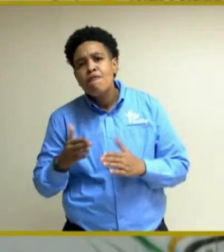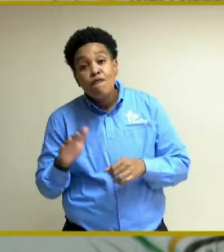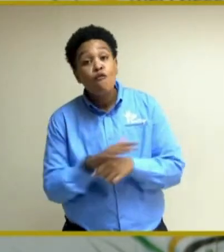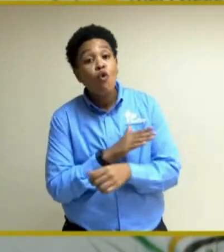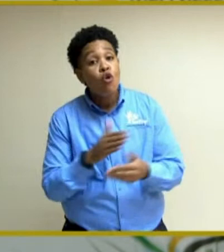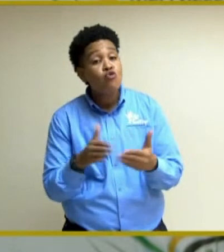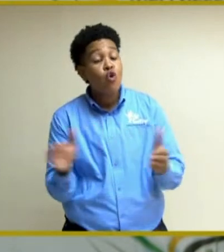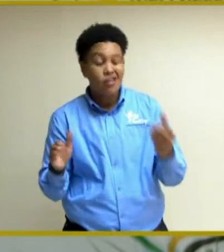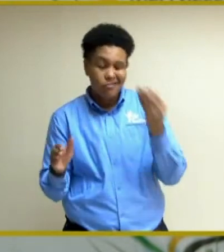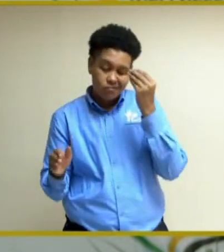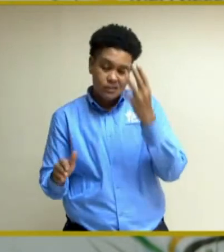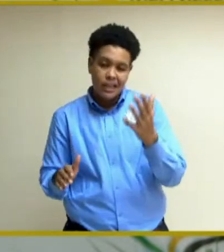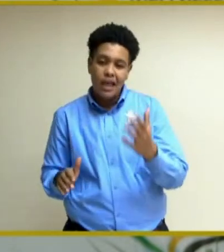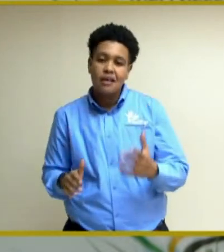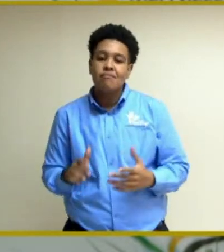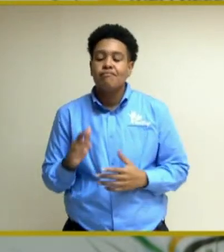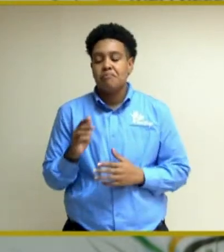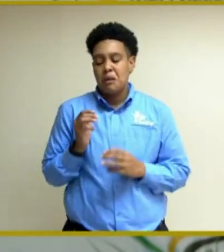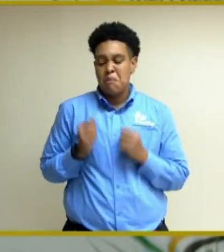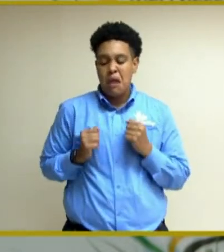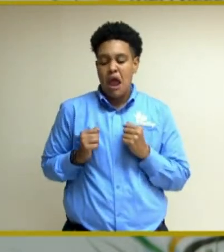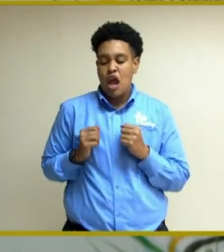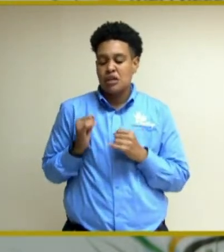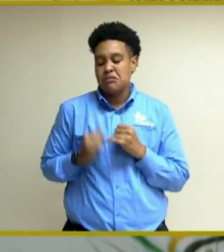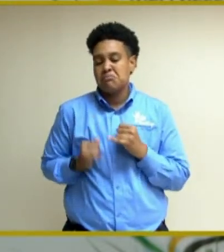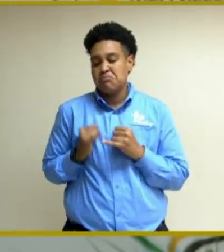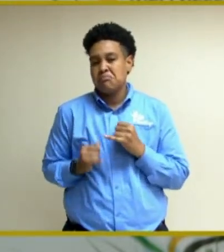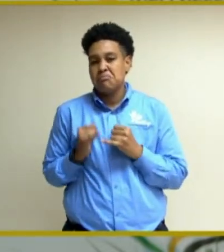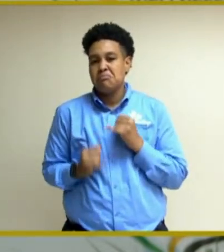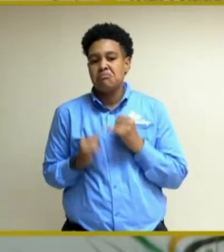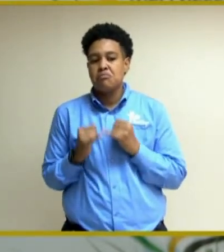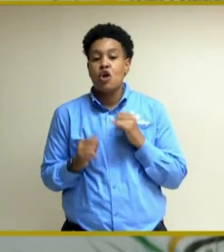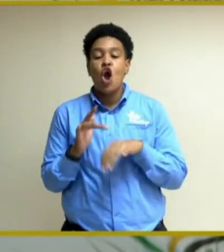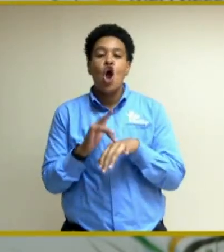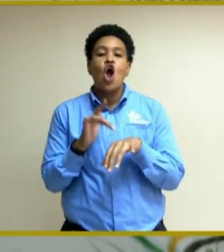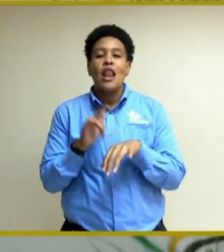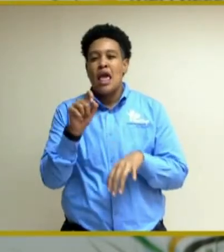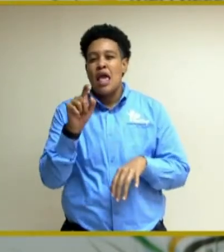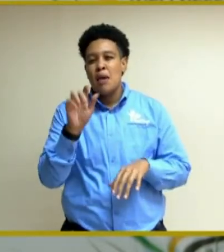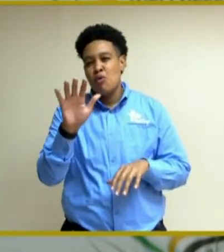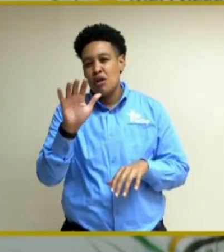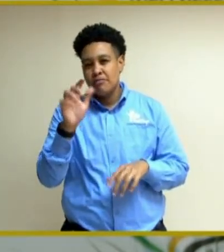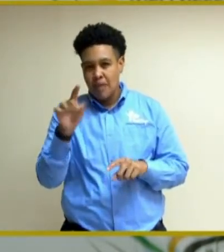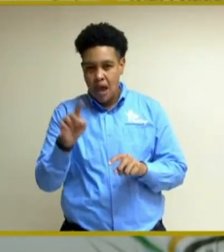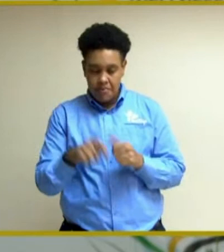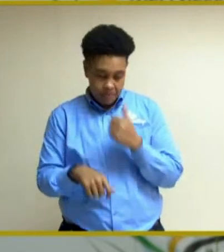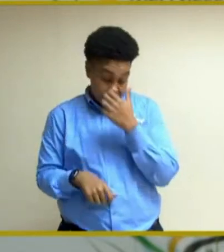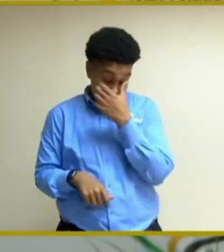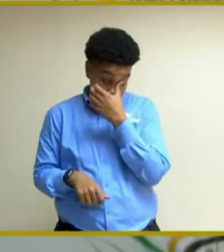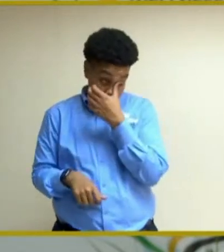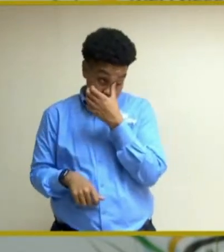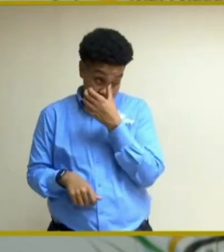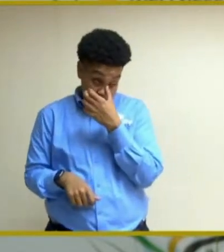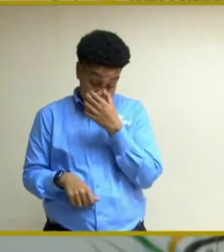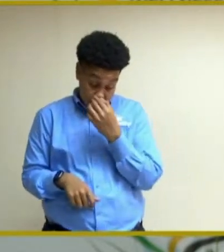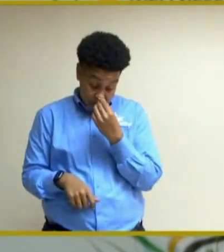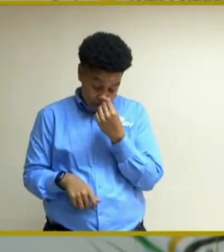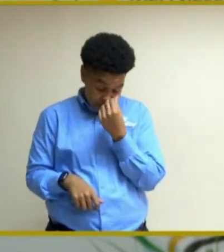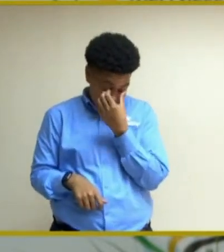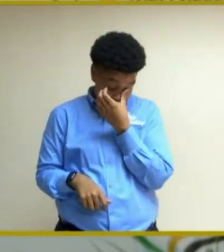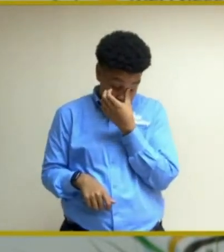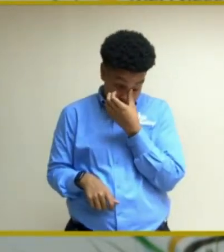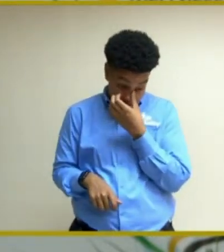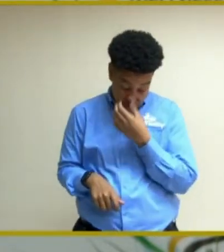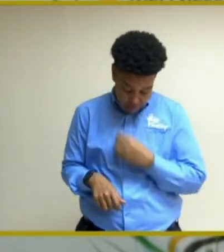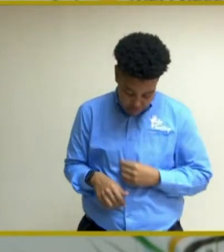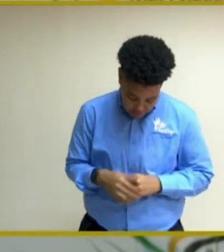said, late March, at the latest early April. So we do have and are